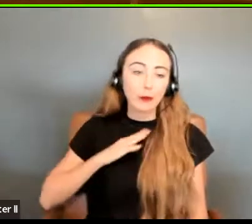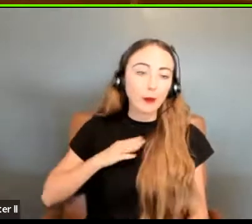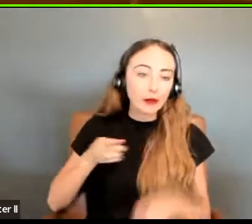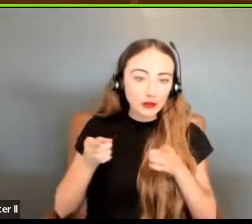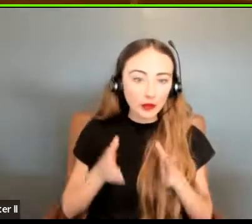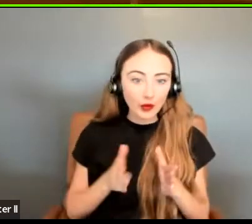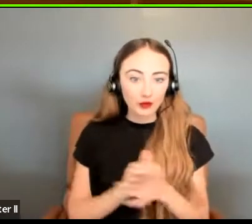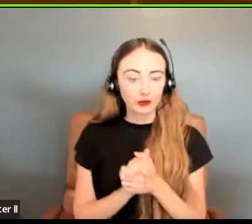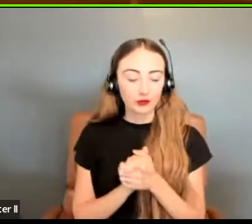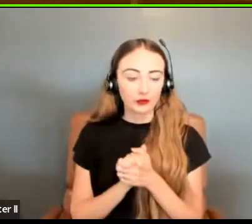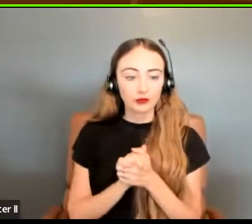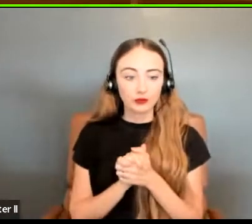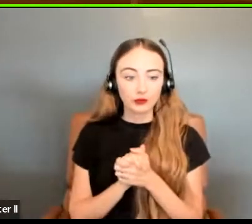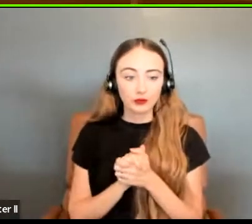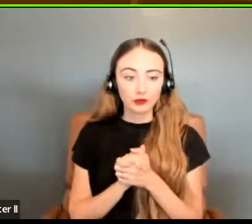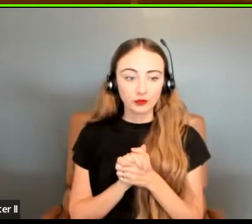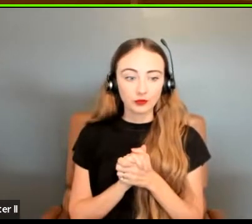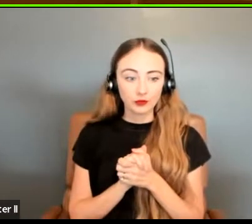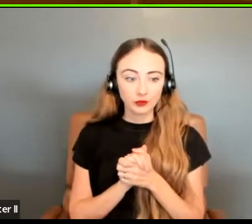Directors.